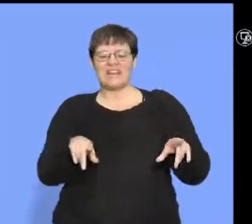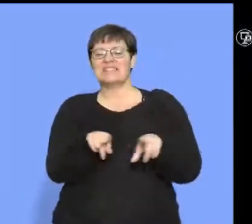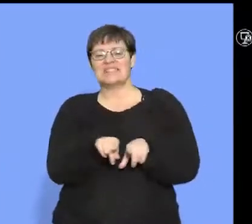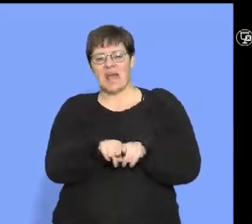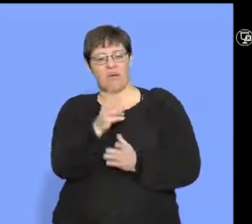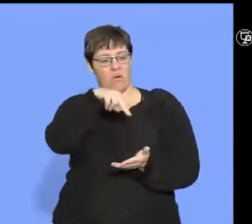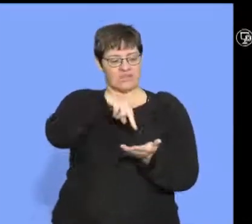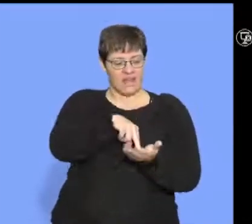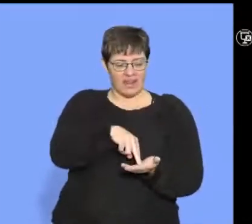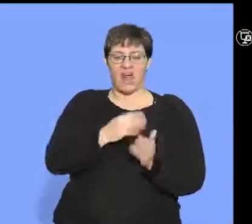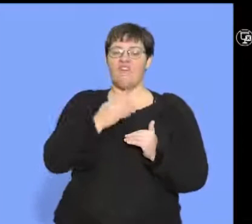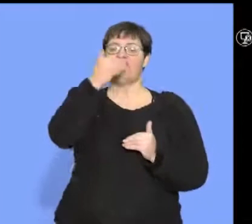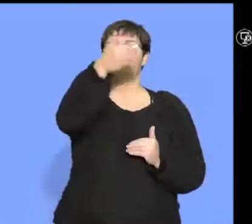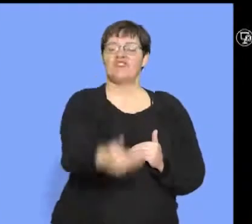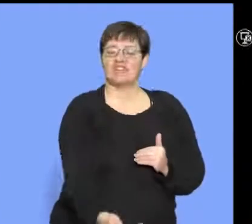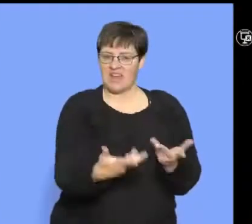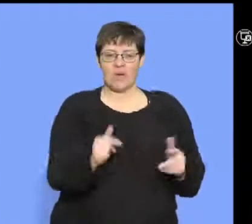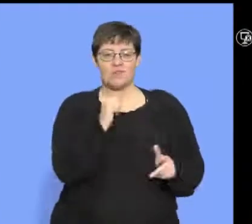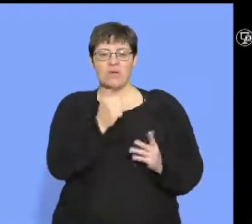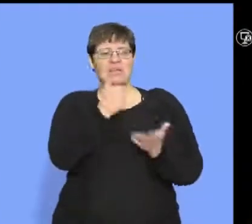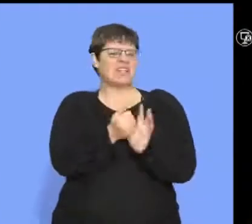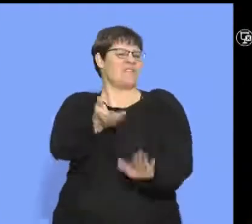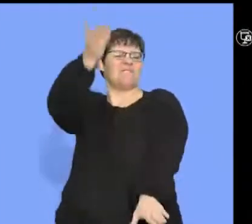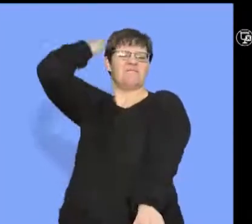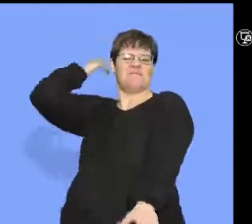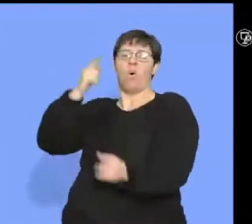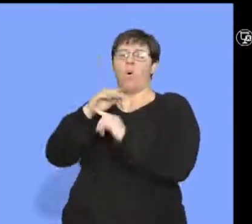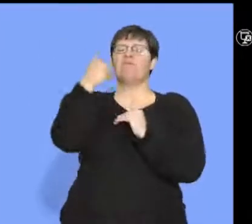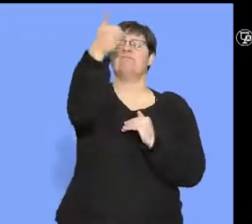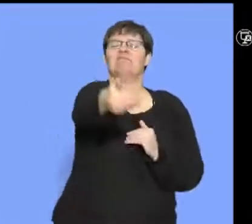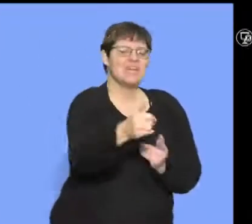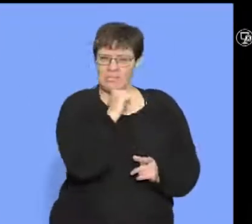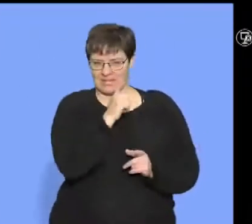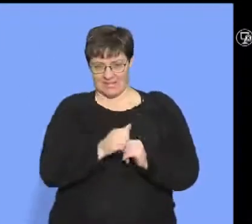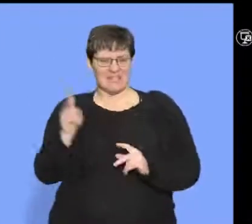were standing right at the front of the stage, no matter where you are in the room.